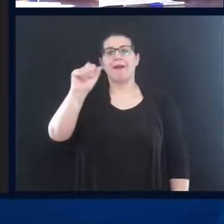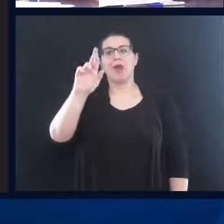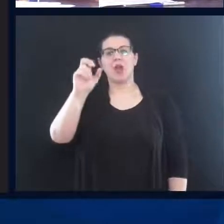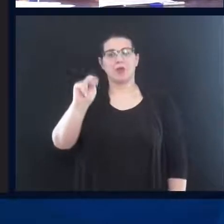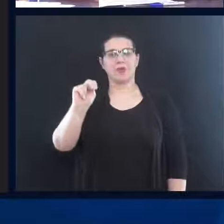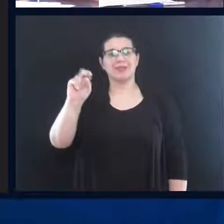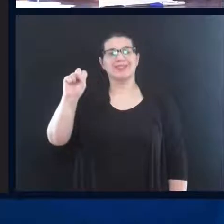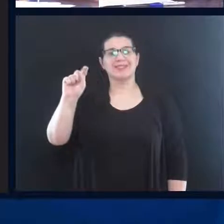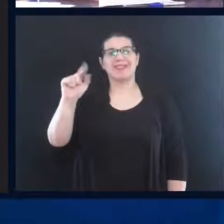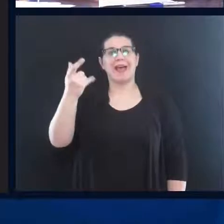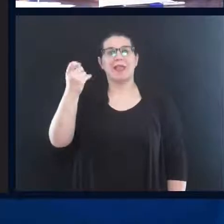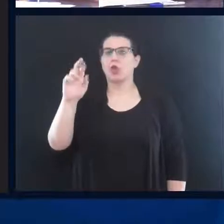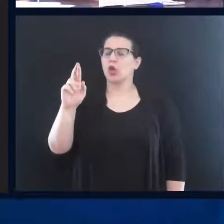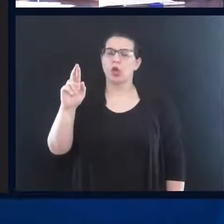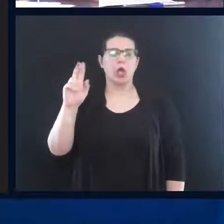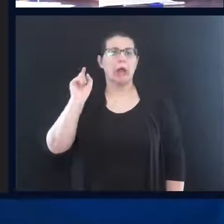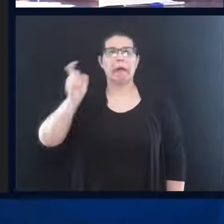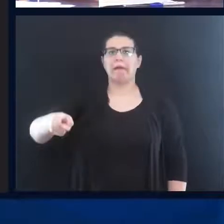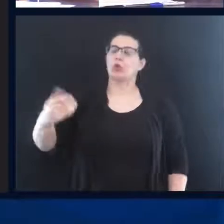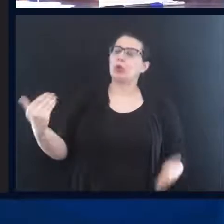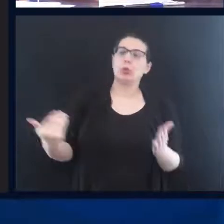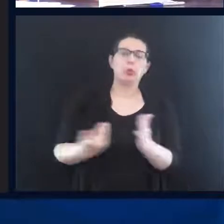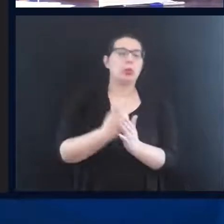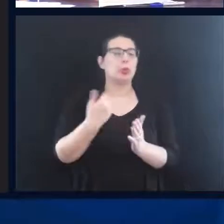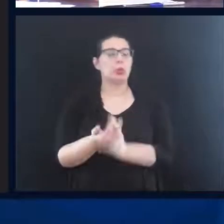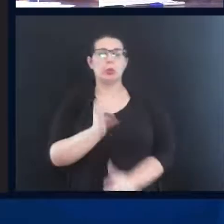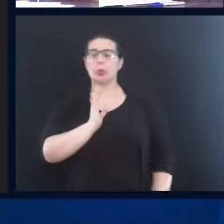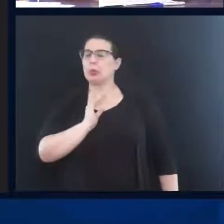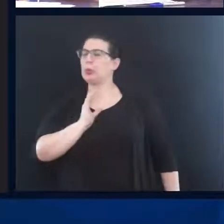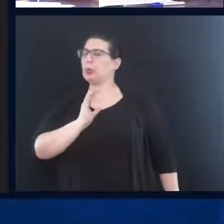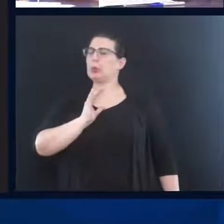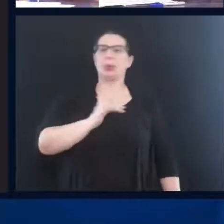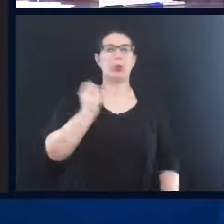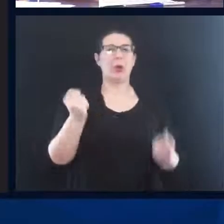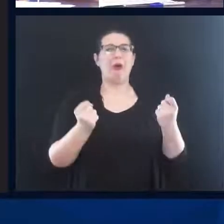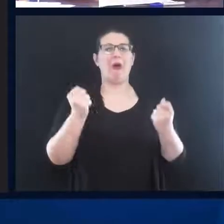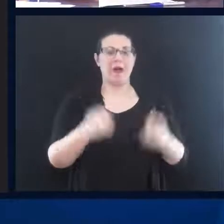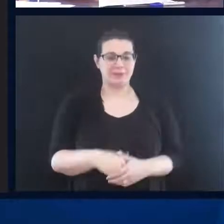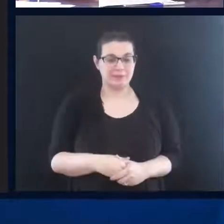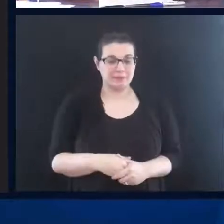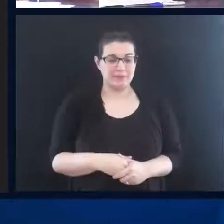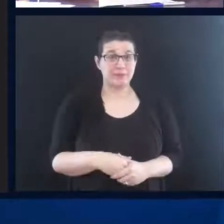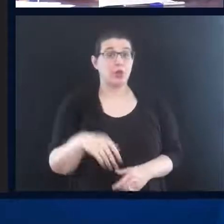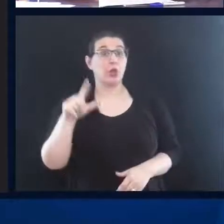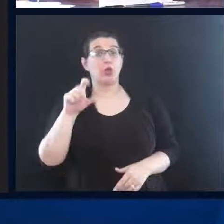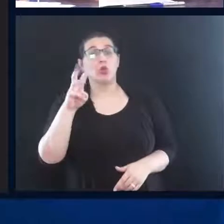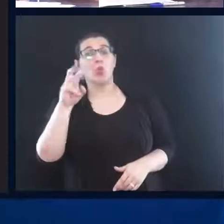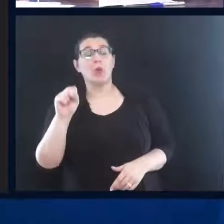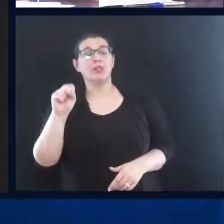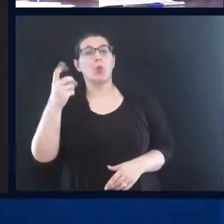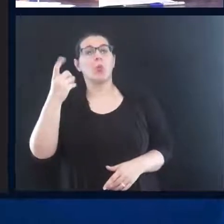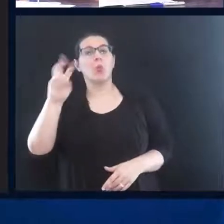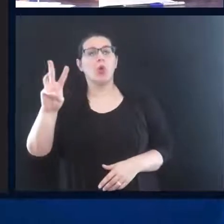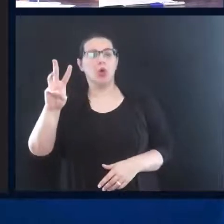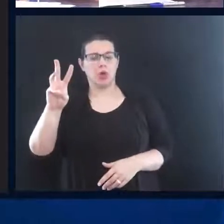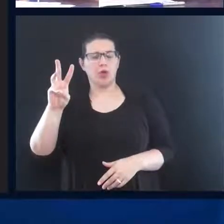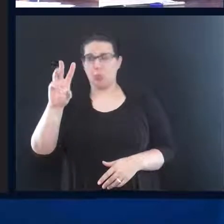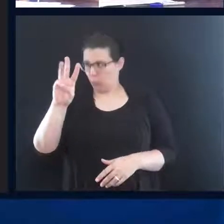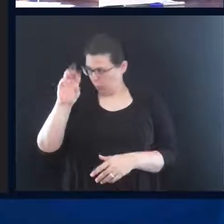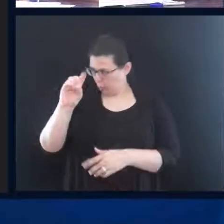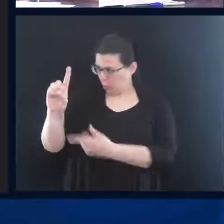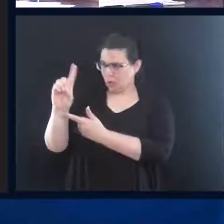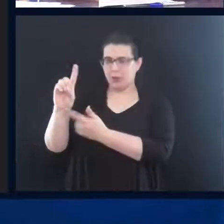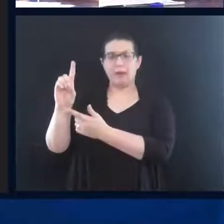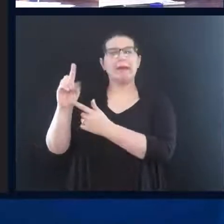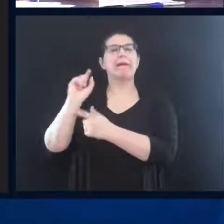know, a brand new, incredible car. We gave Lewis Wood gas for 10 years and